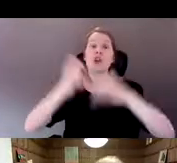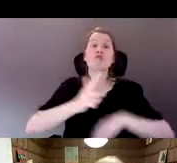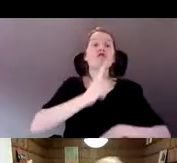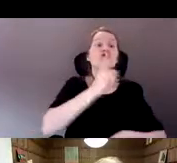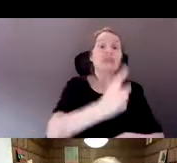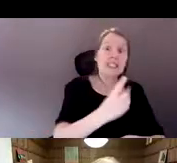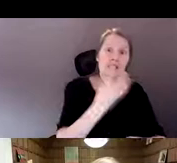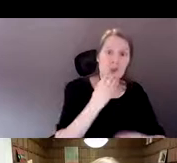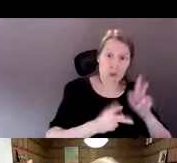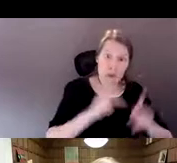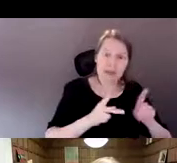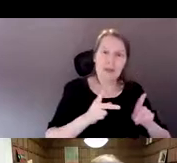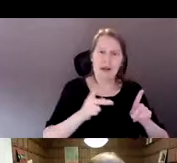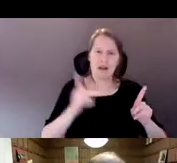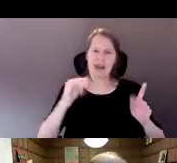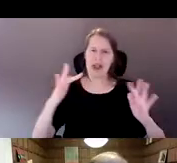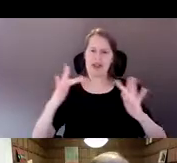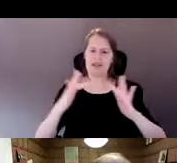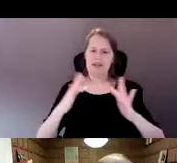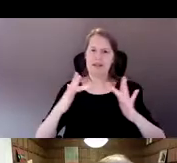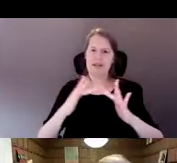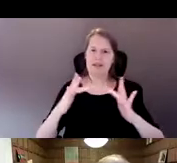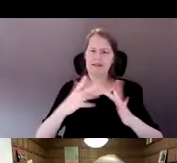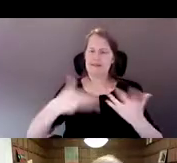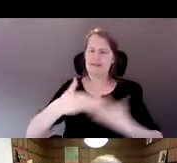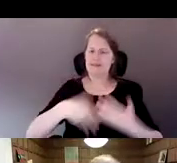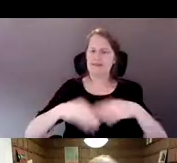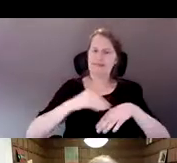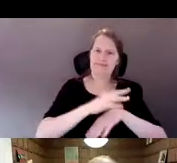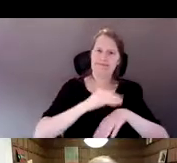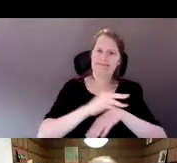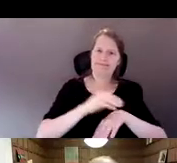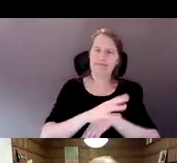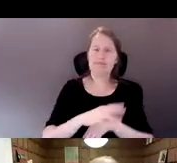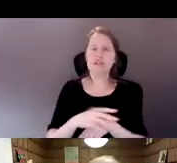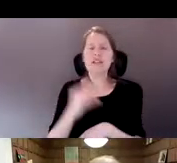so powerful. If thinking about Judaism were only useful